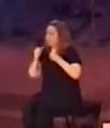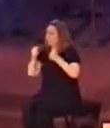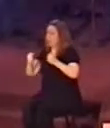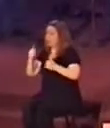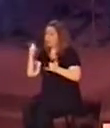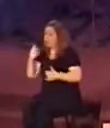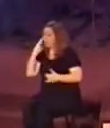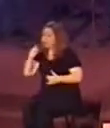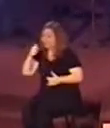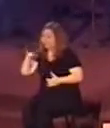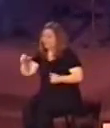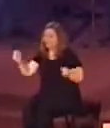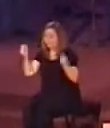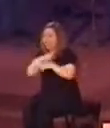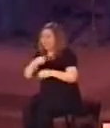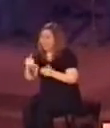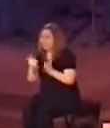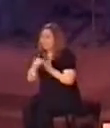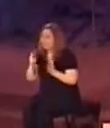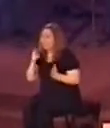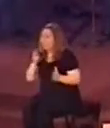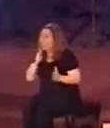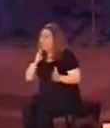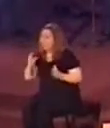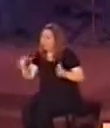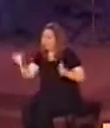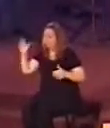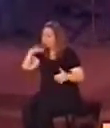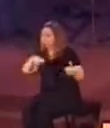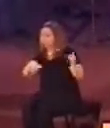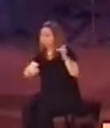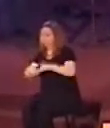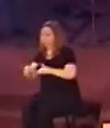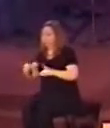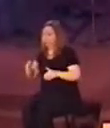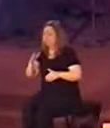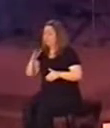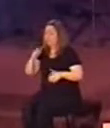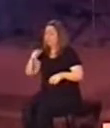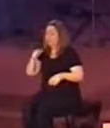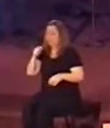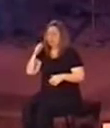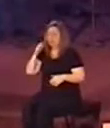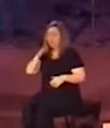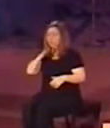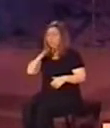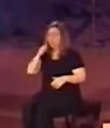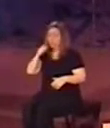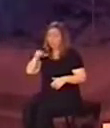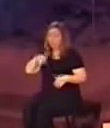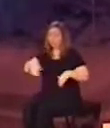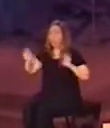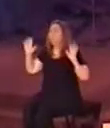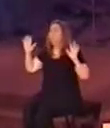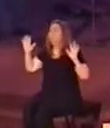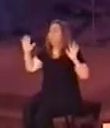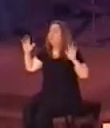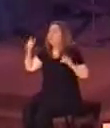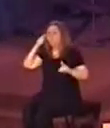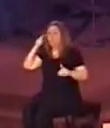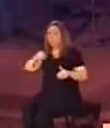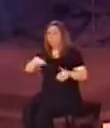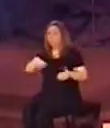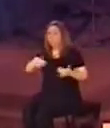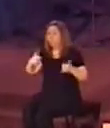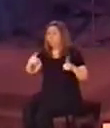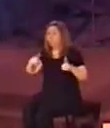fighting against the ocean. And she just totally surrenders and gives up. And I thought that at first she was playing,